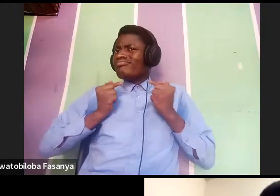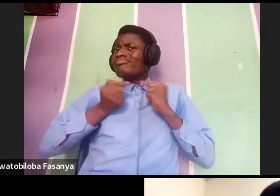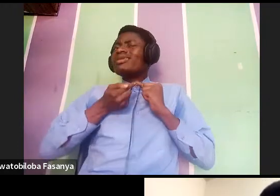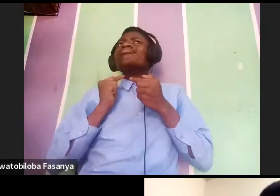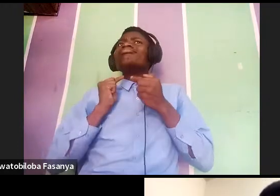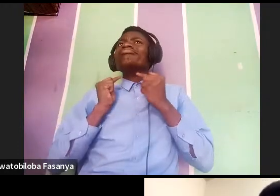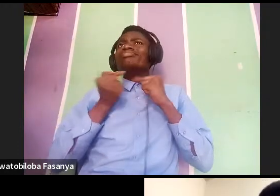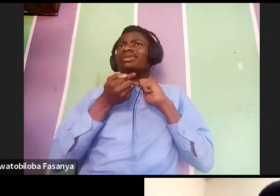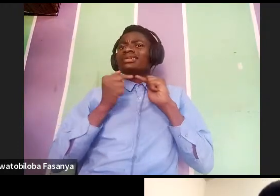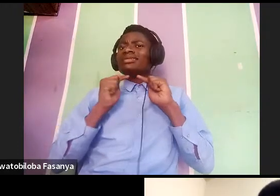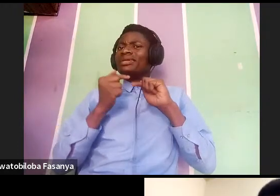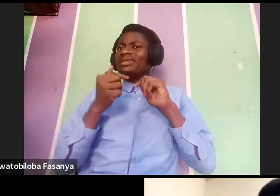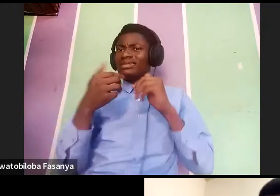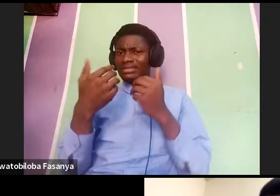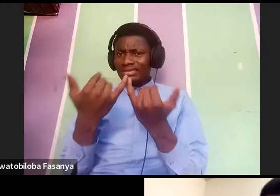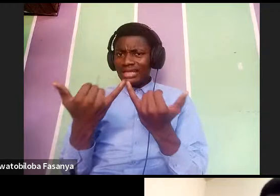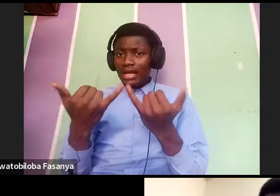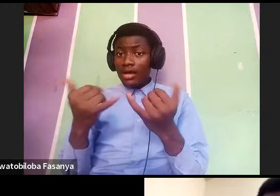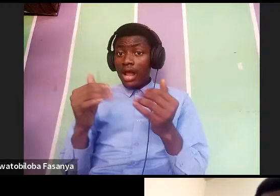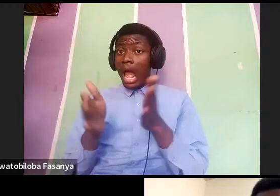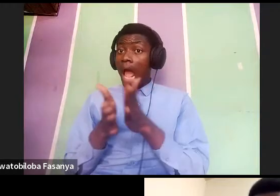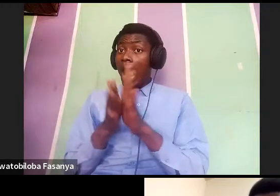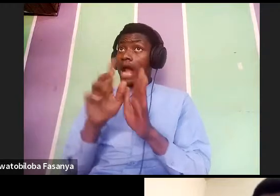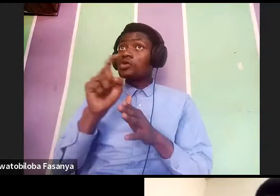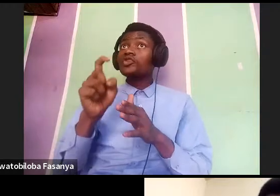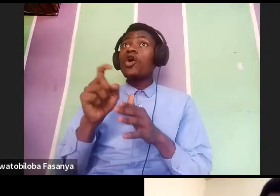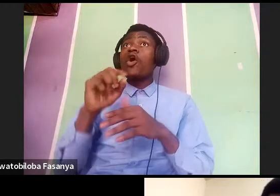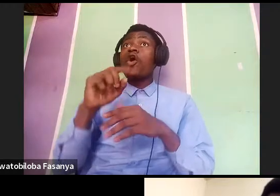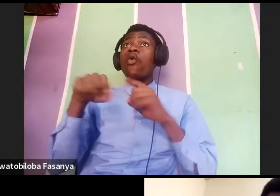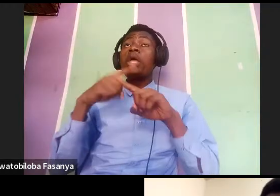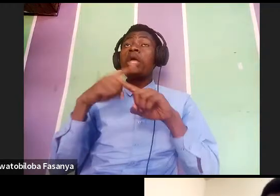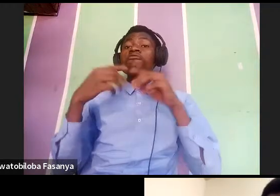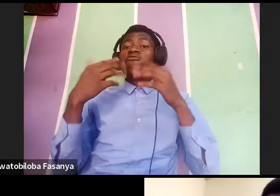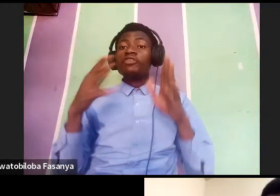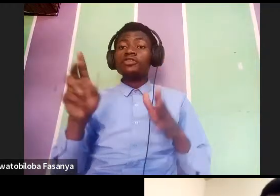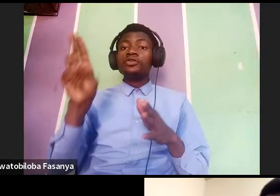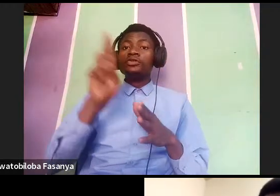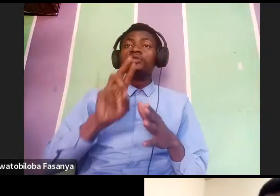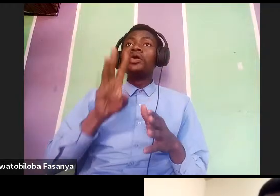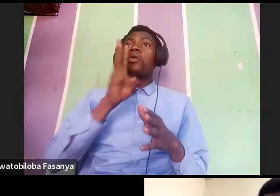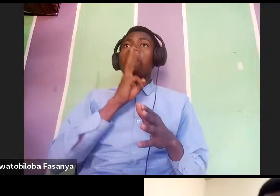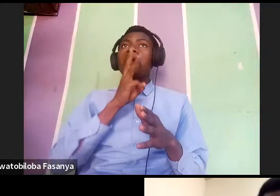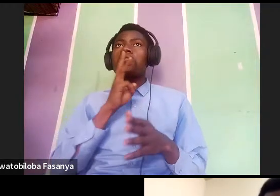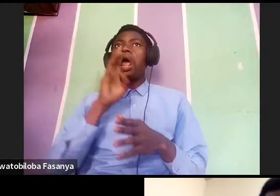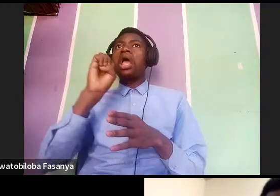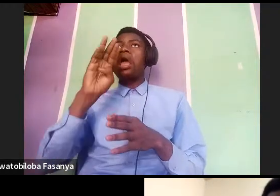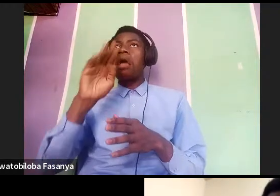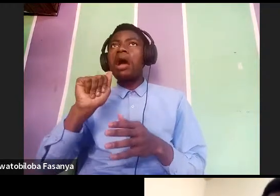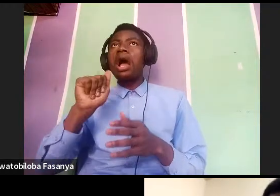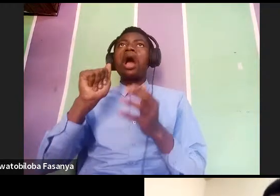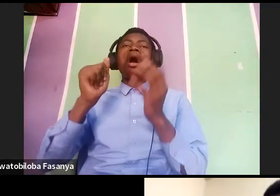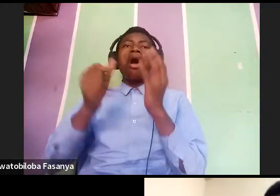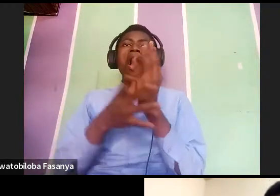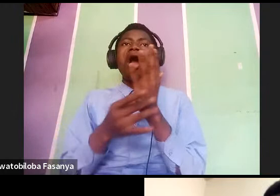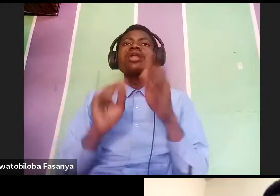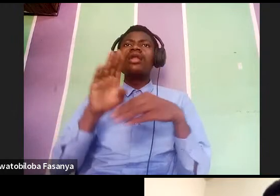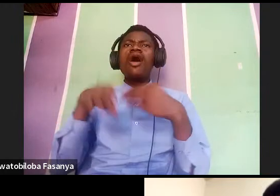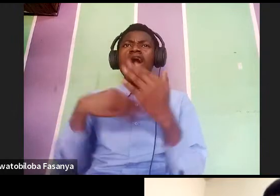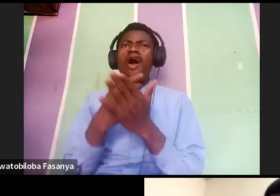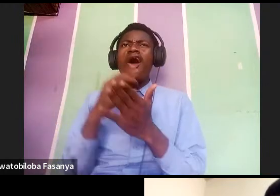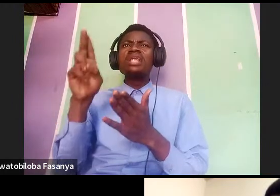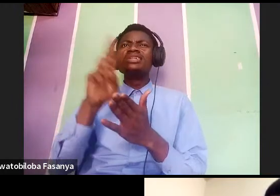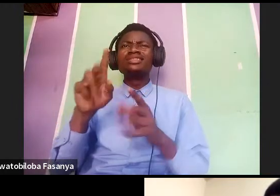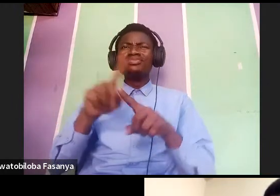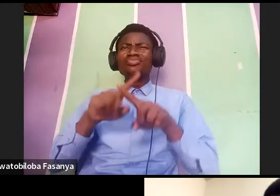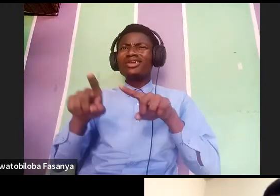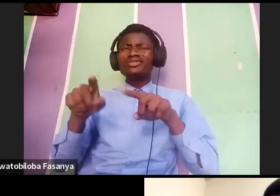that even when all these measures are taken and you still feel that there is something in the throat, even though you are not seeing it,